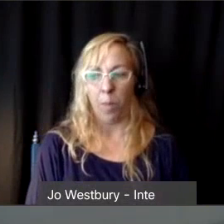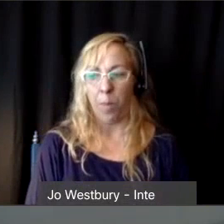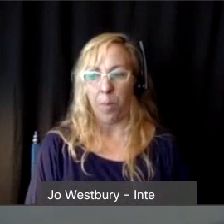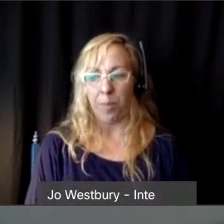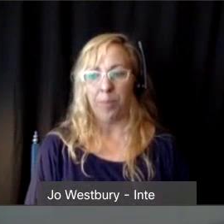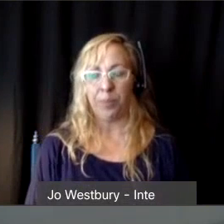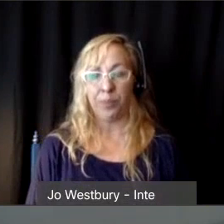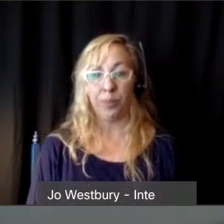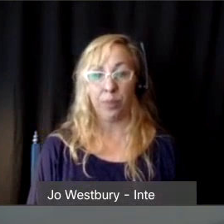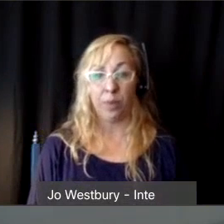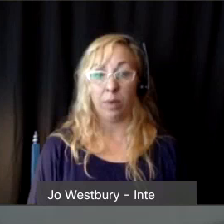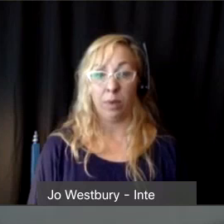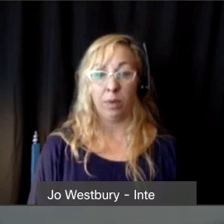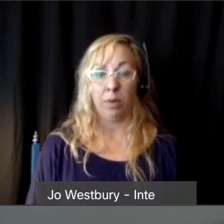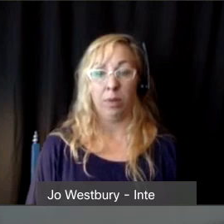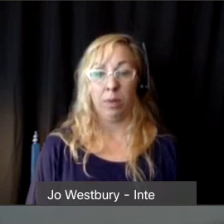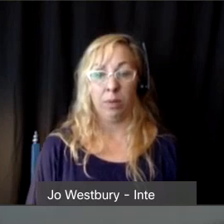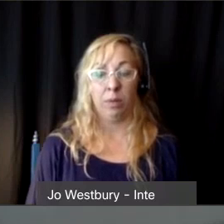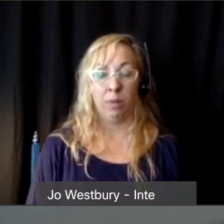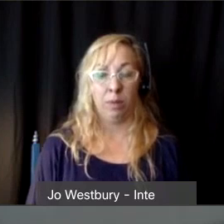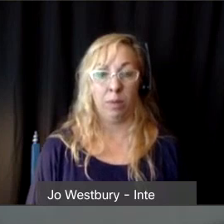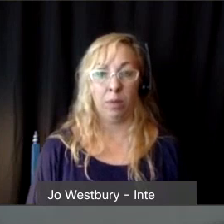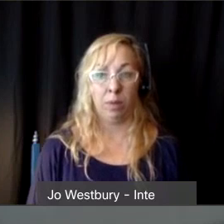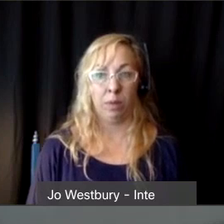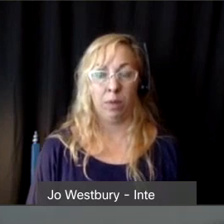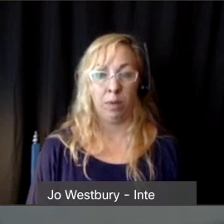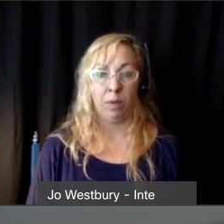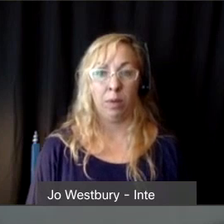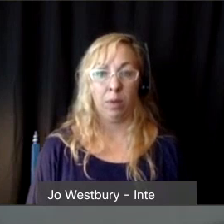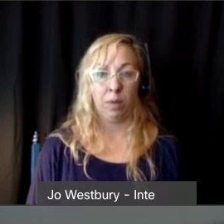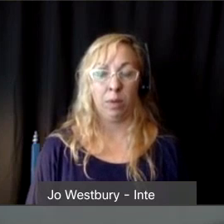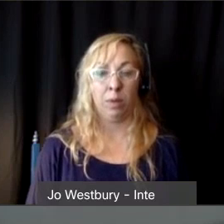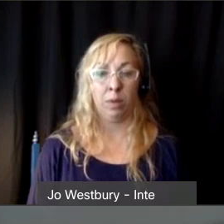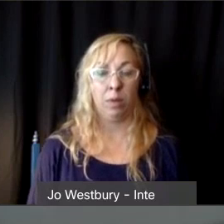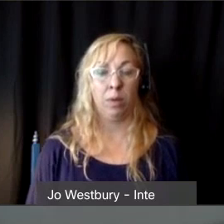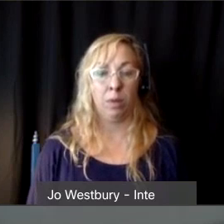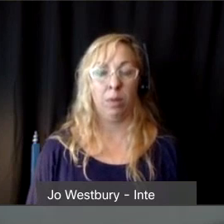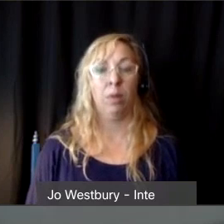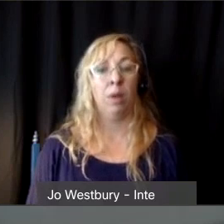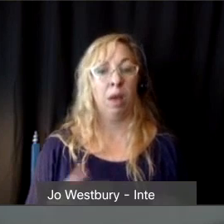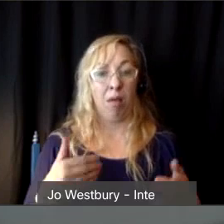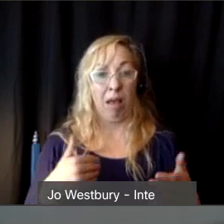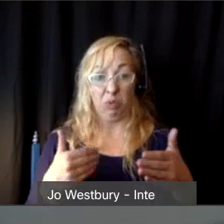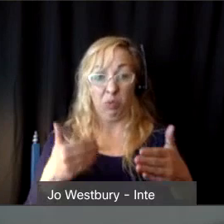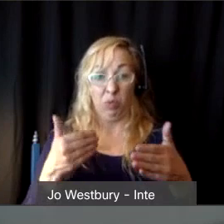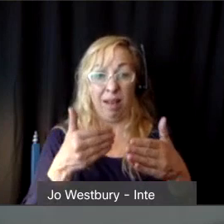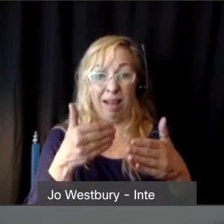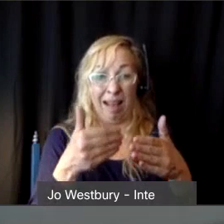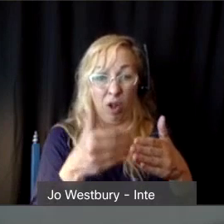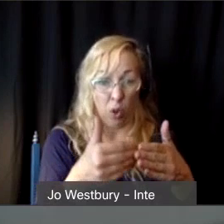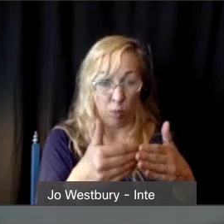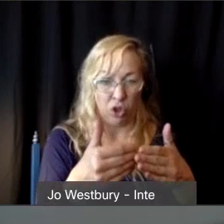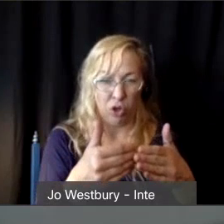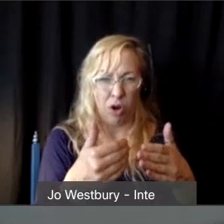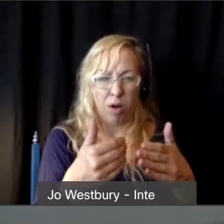And as that date gets closer, I'm quite certain that DC Health will send the appropriate staff to provide us the update